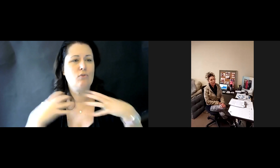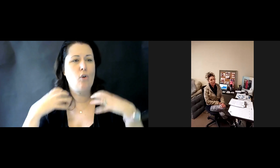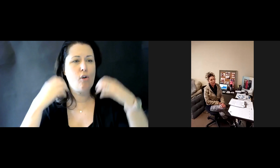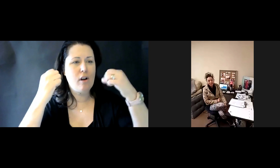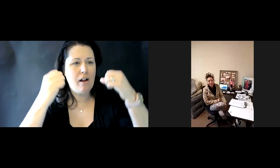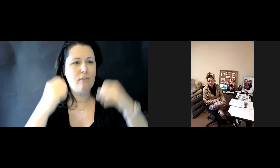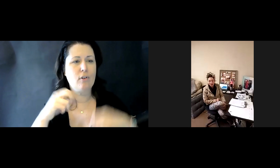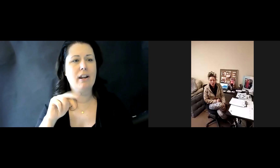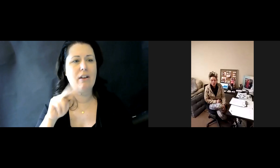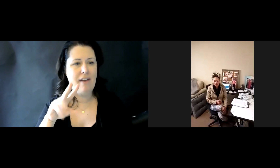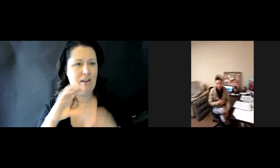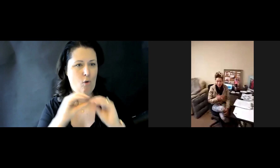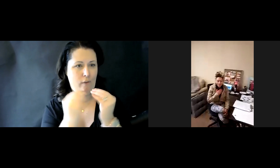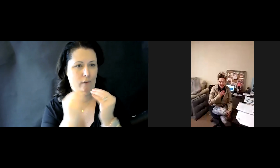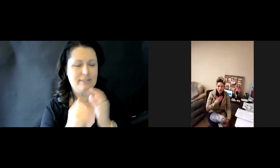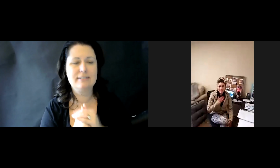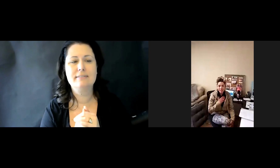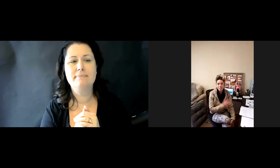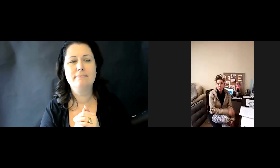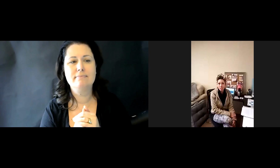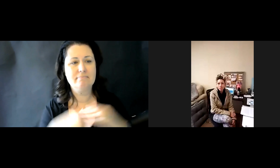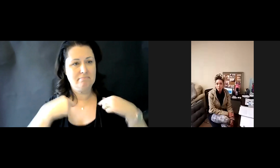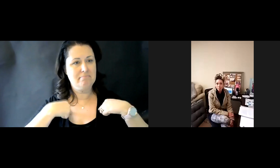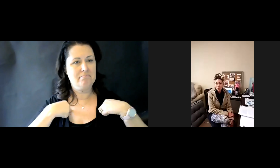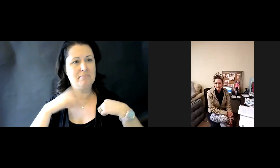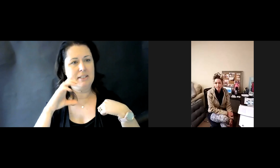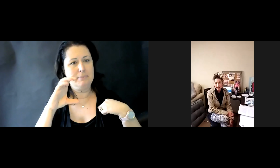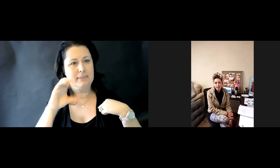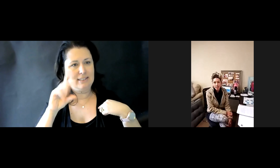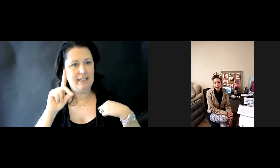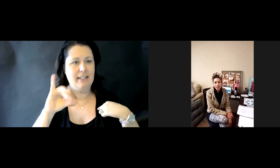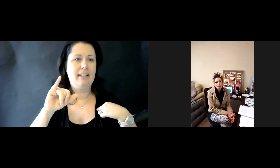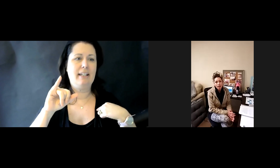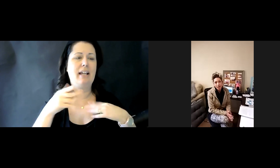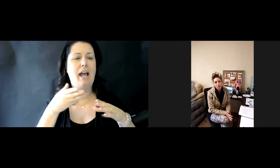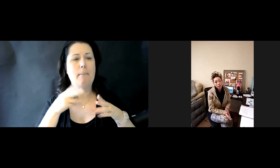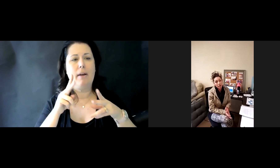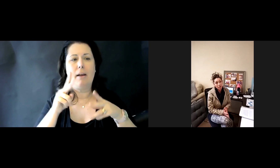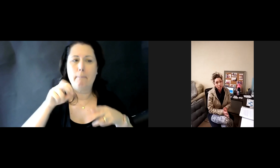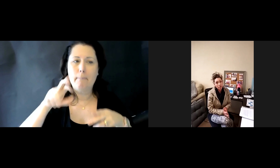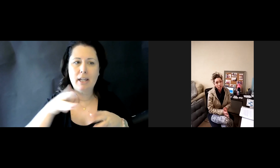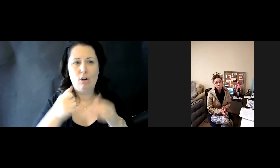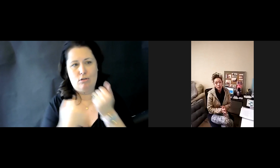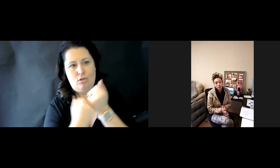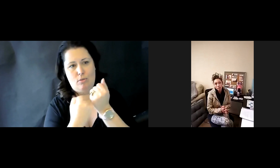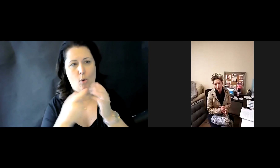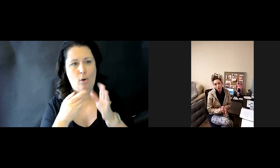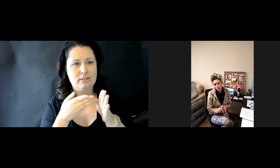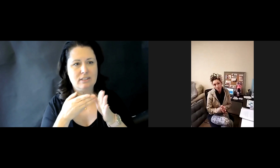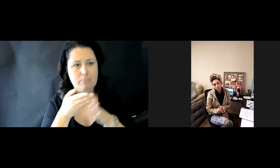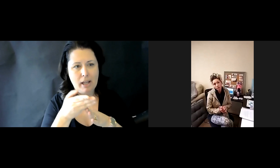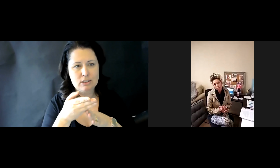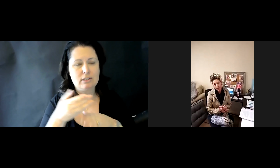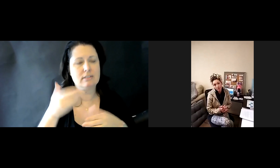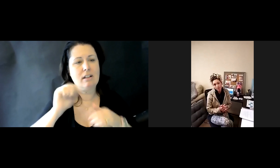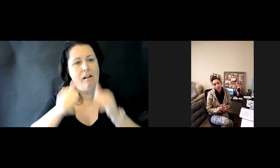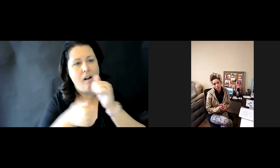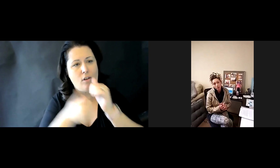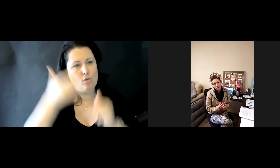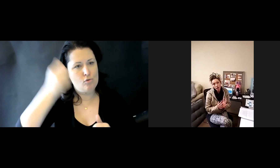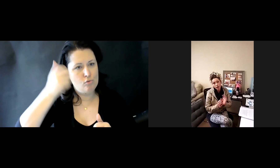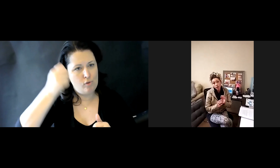Northern Nevada office. Yes, my name is Cindy. I'm a peer support specialist, and I am working under a grant called Building Communities of